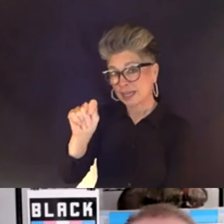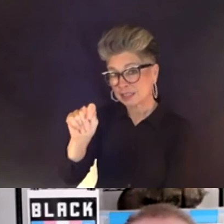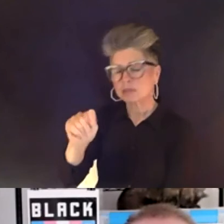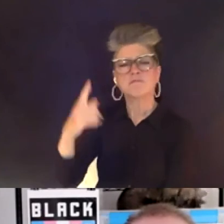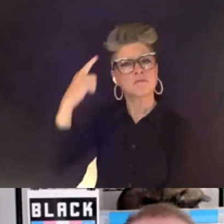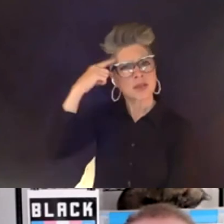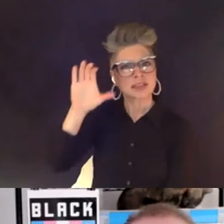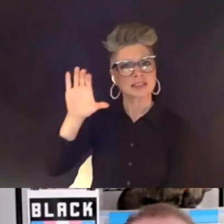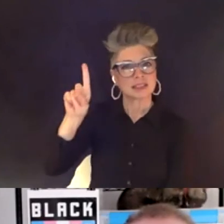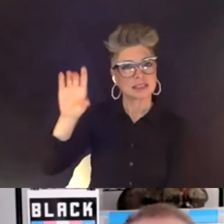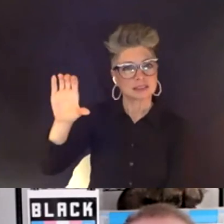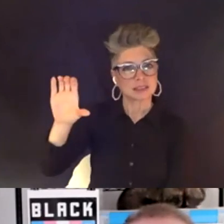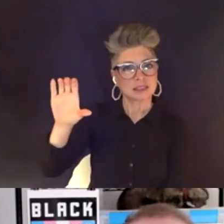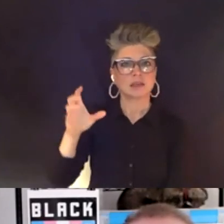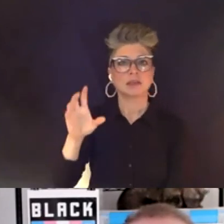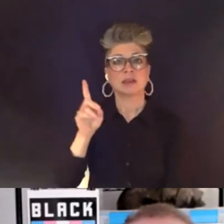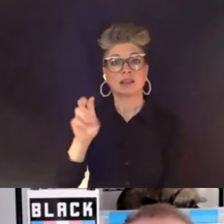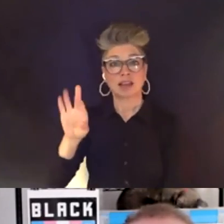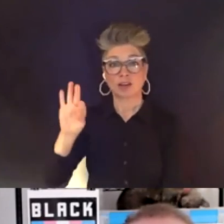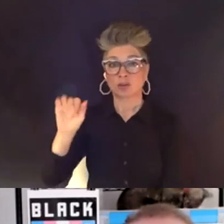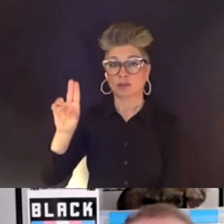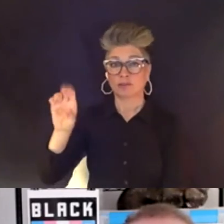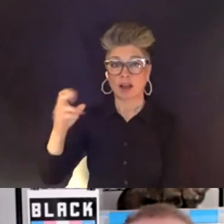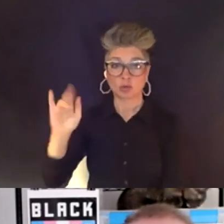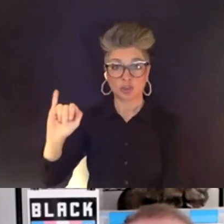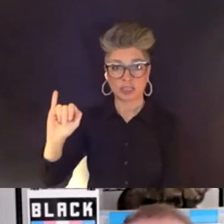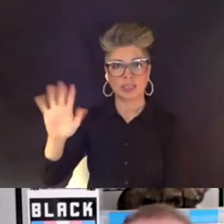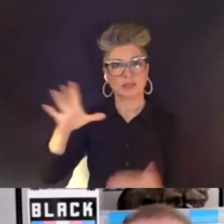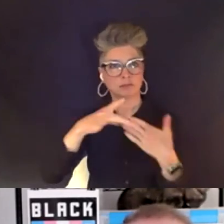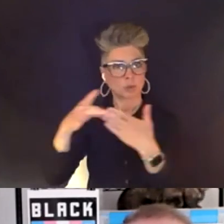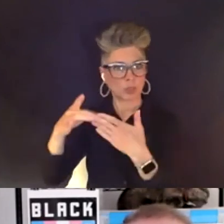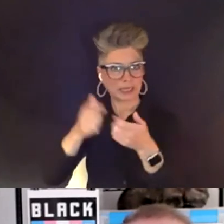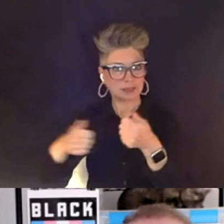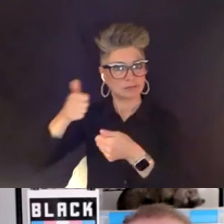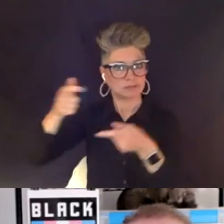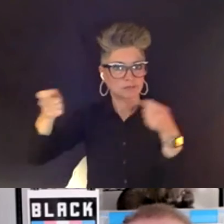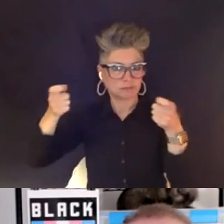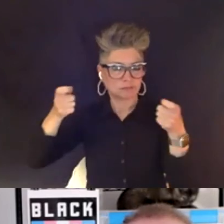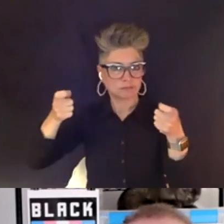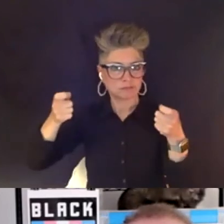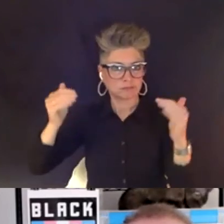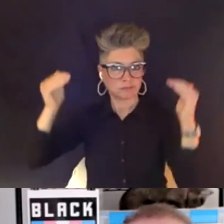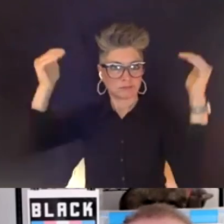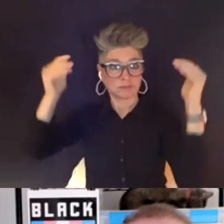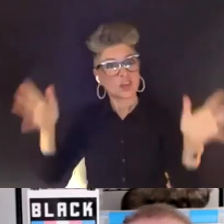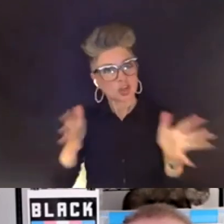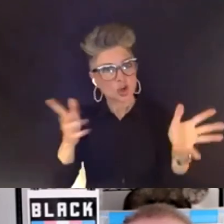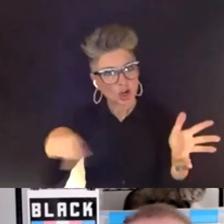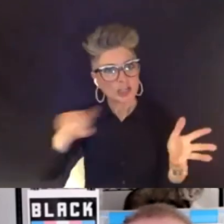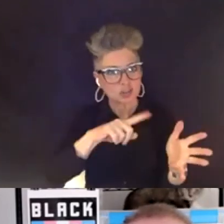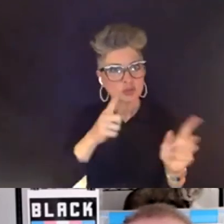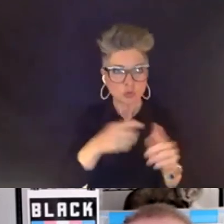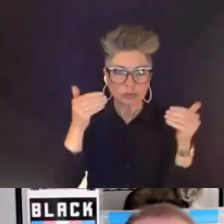Fauci, our experts that are really leading the charge at that high level, are encouraging us to get these vaccines to tamp down